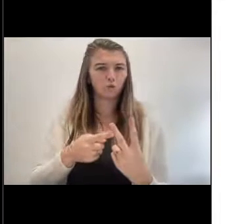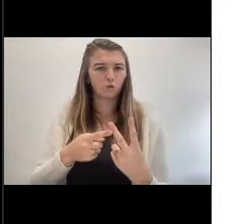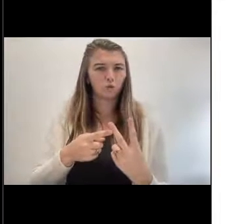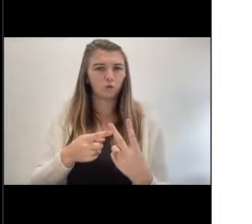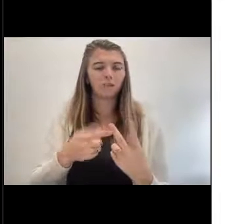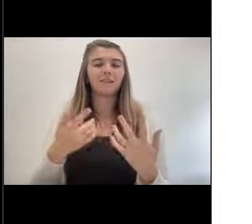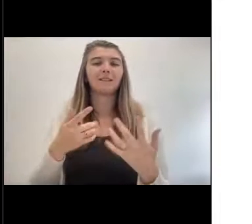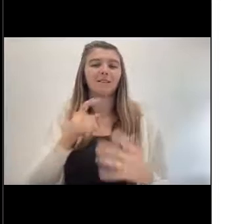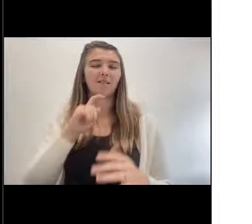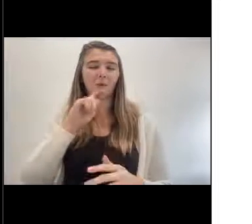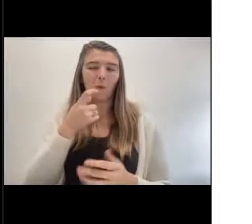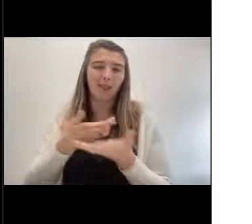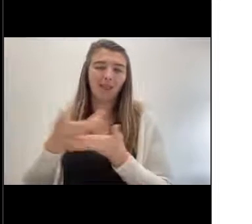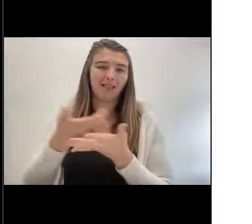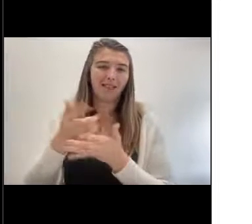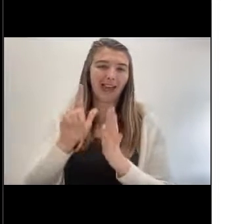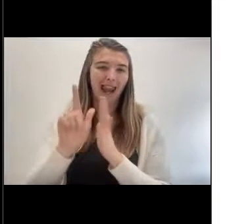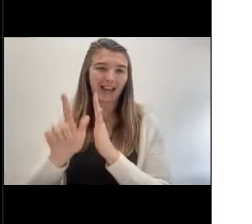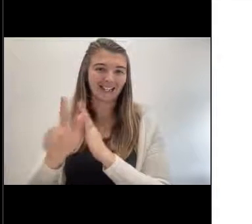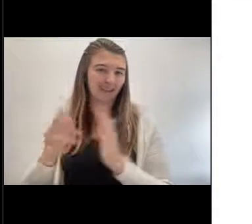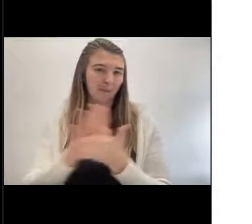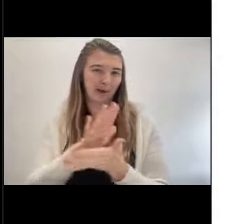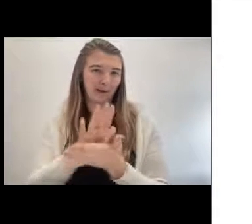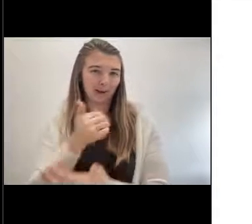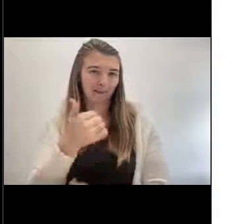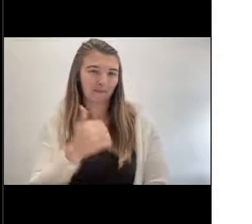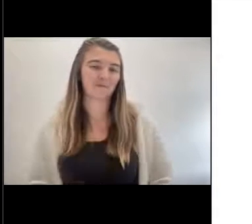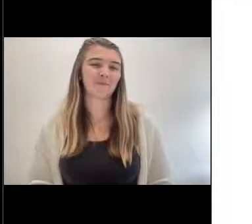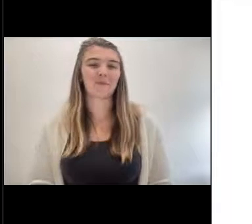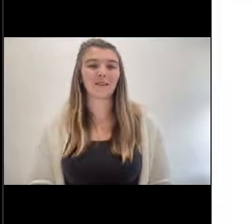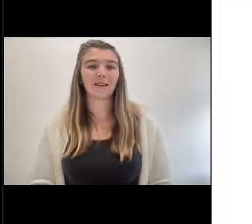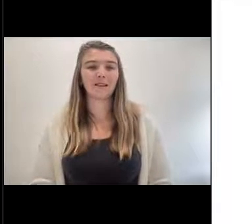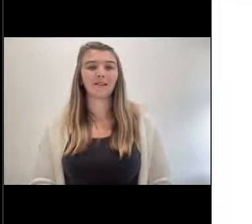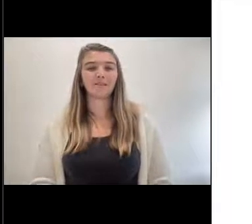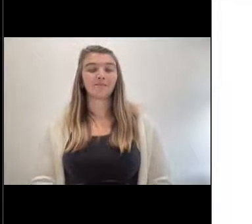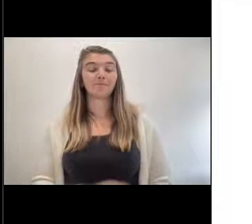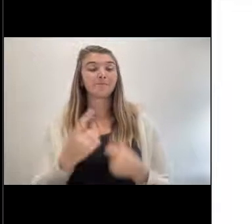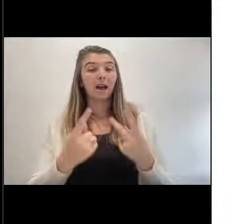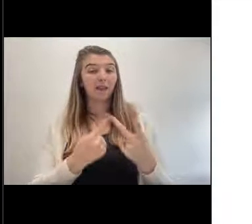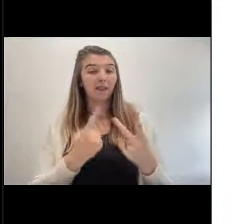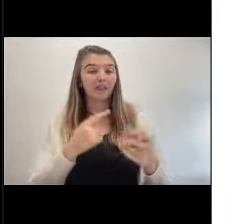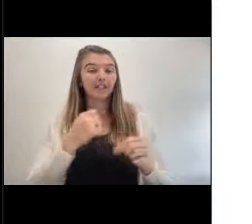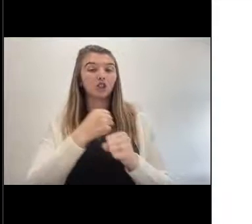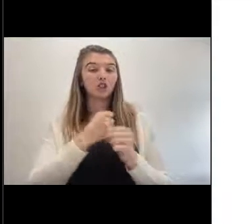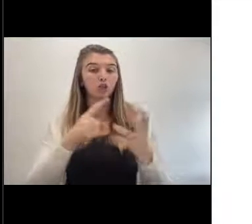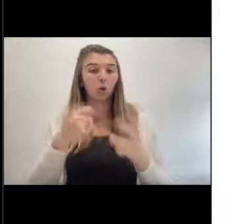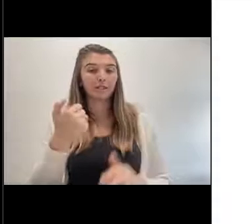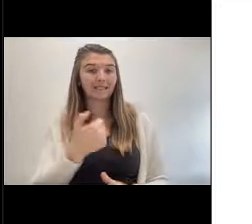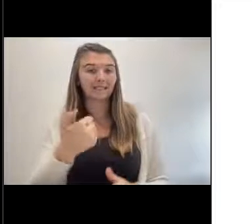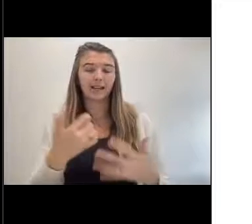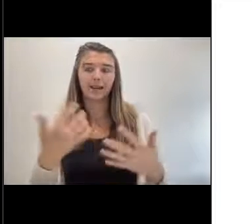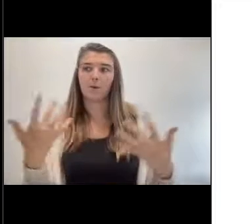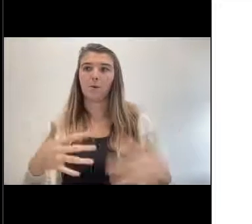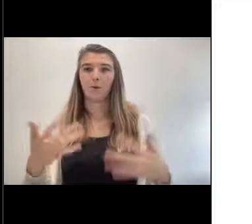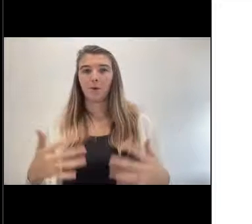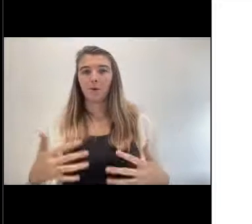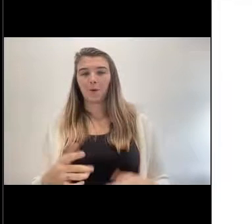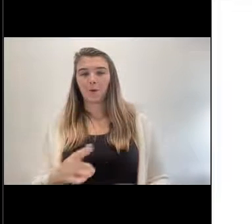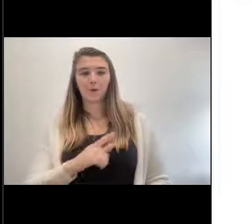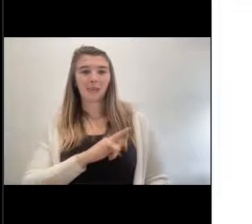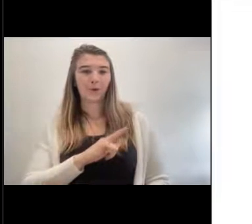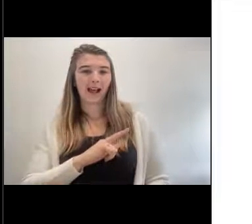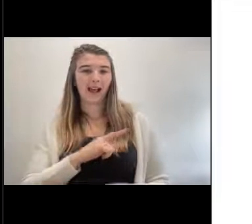later. Another thing that GO16 is absolutely amazing in is that I have mentioned that PHAs, you